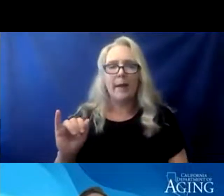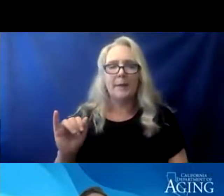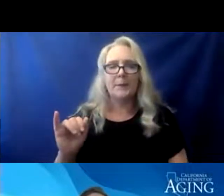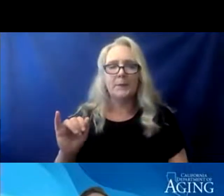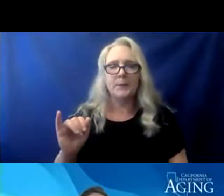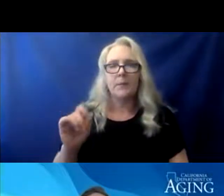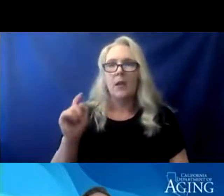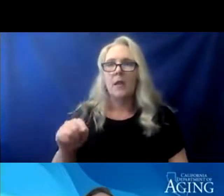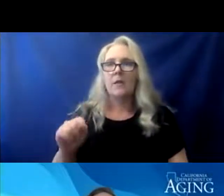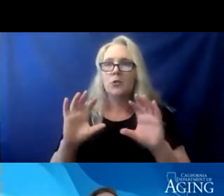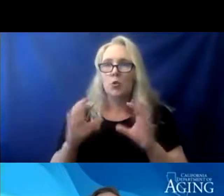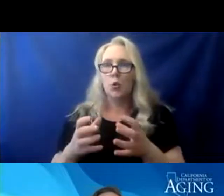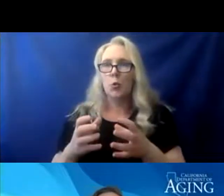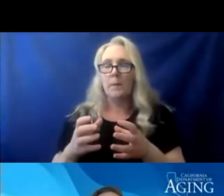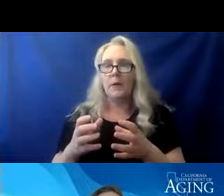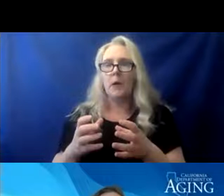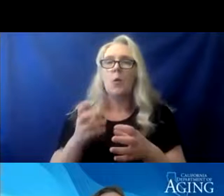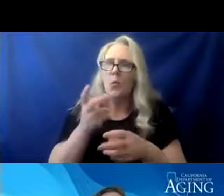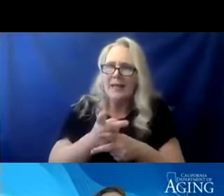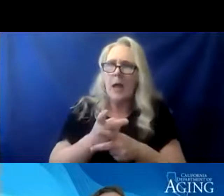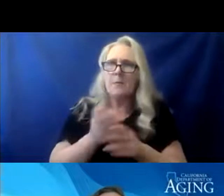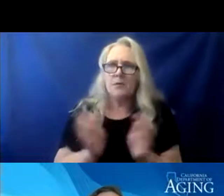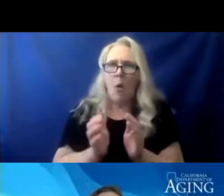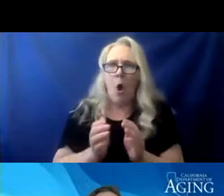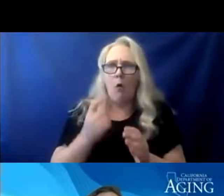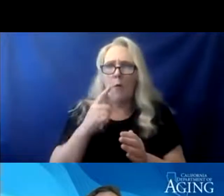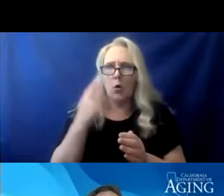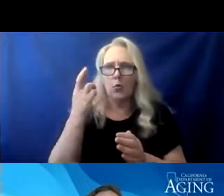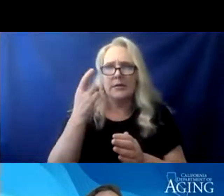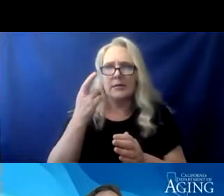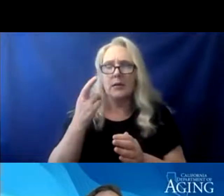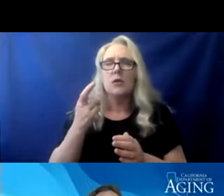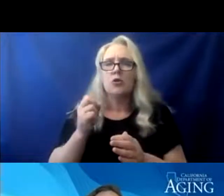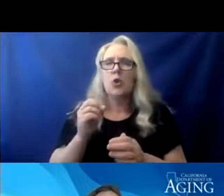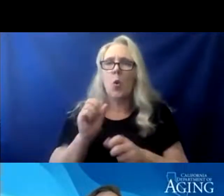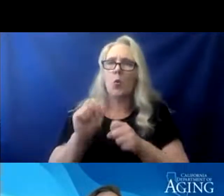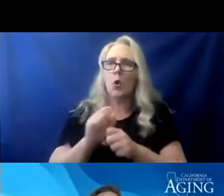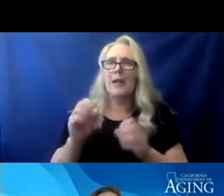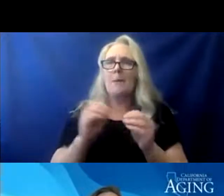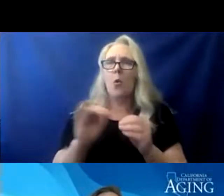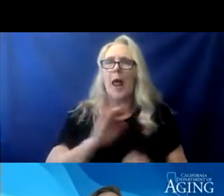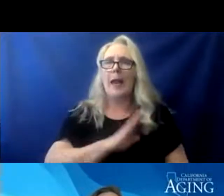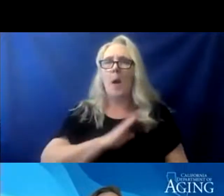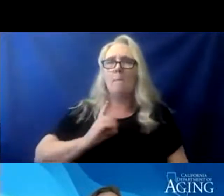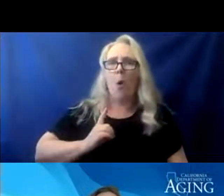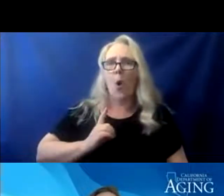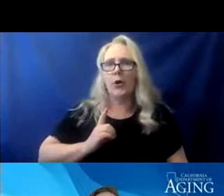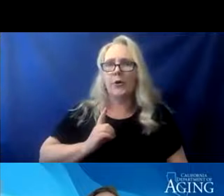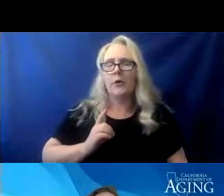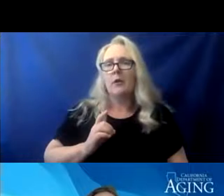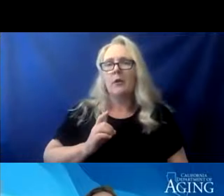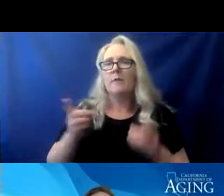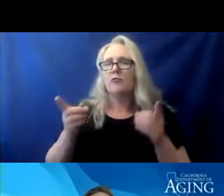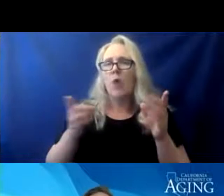have intentionally kept small so that we could be more of a working, more like a board of directors, if you will. But we